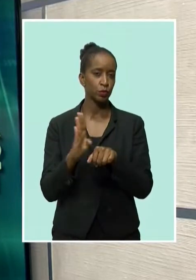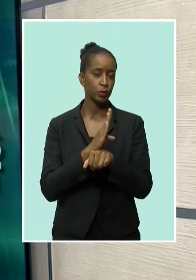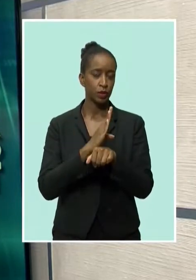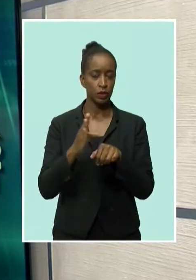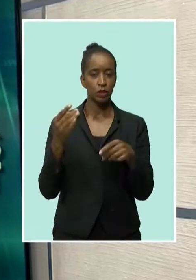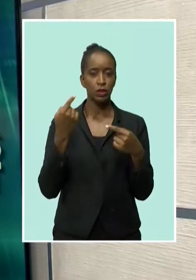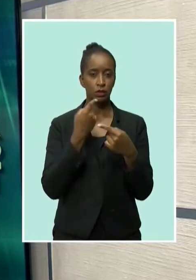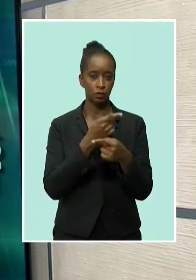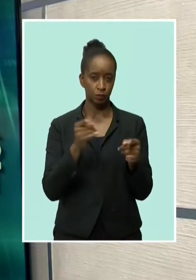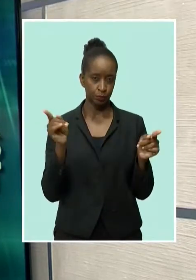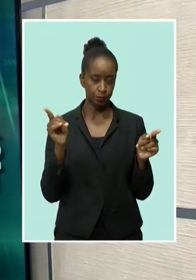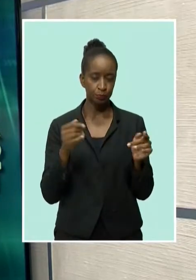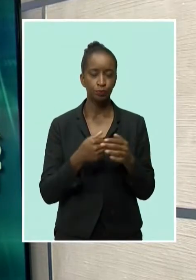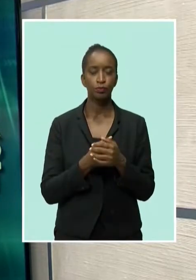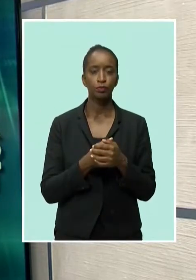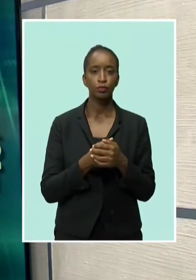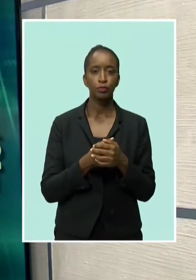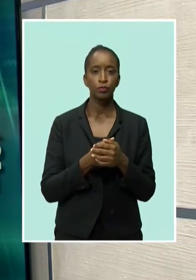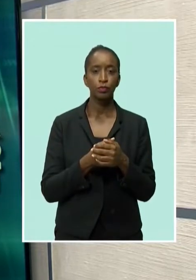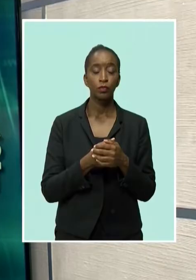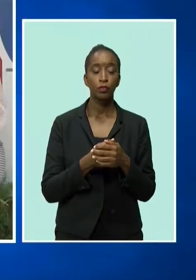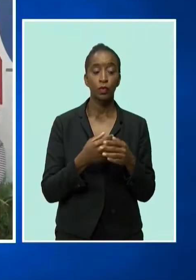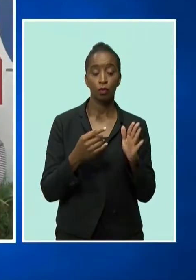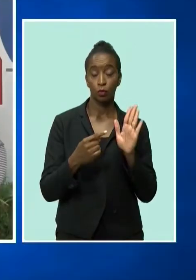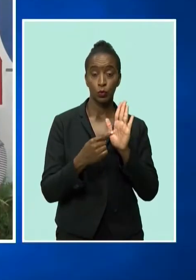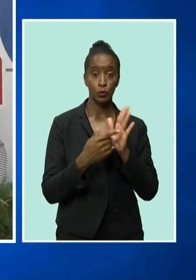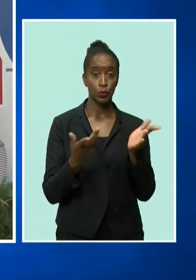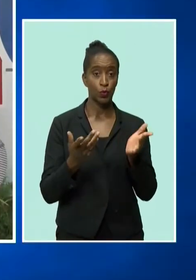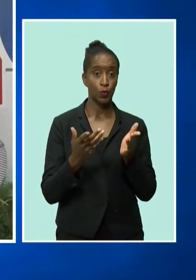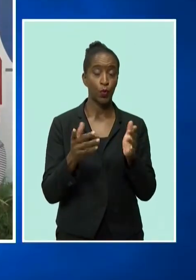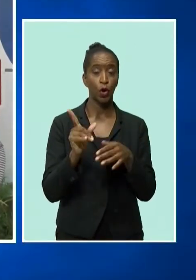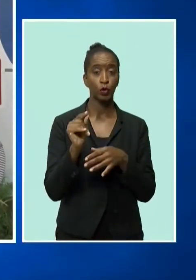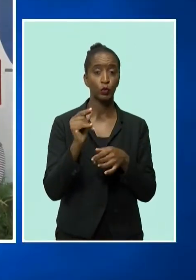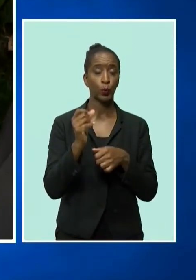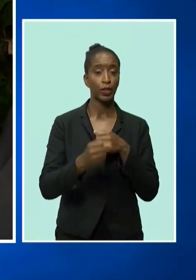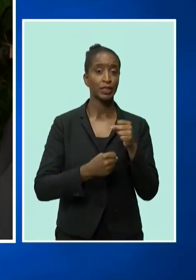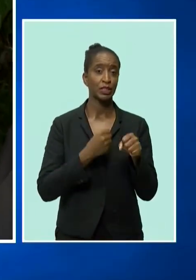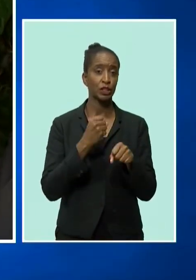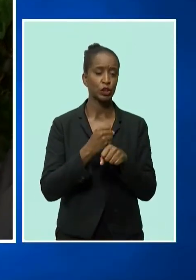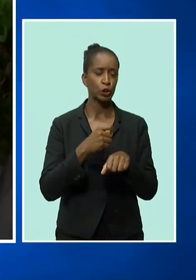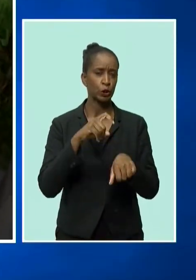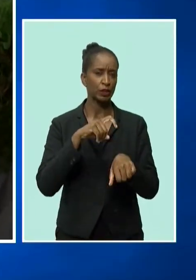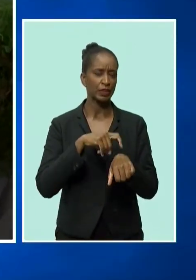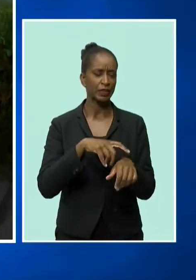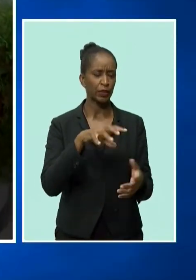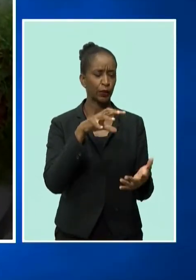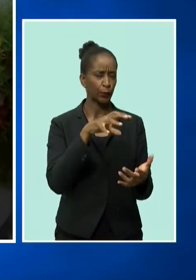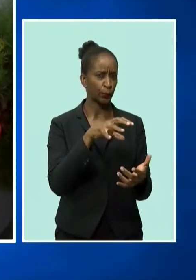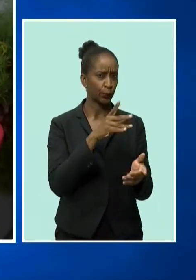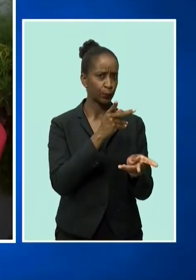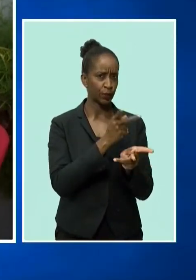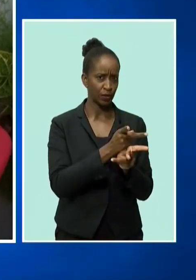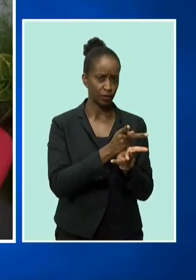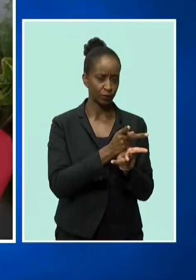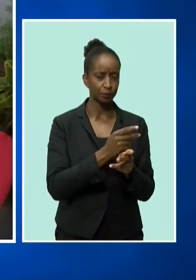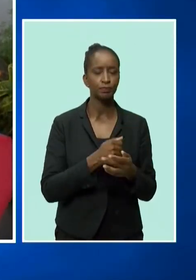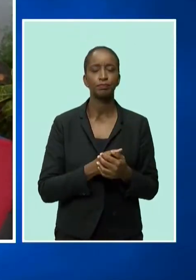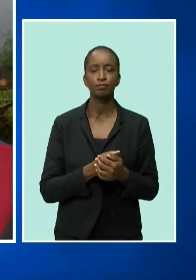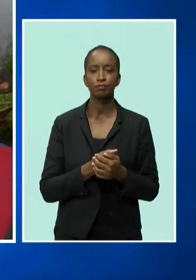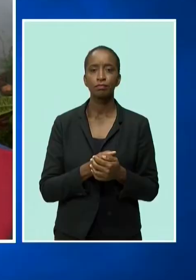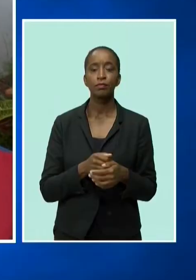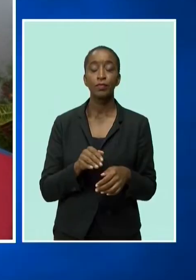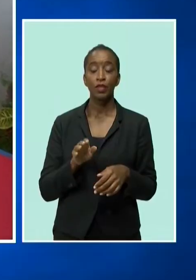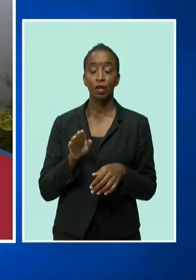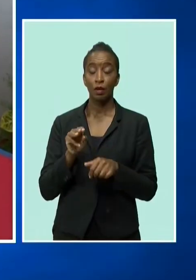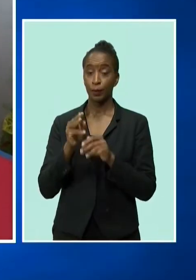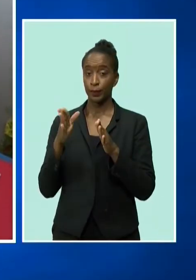of a 20-year time capsule at Courtesy Garage. Calling the occasion a milestone for the company, Ms. Husbands said her ministry is continuing